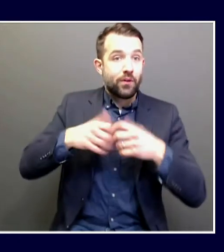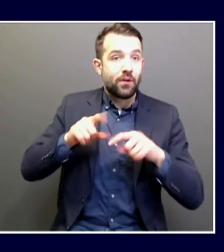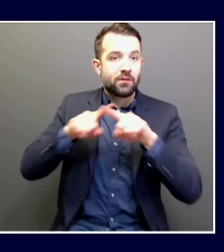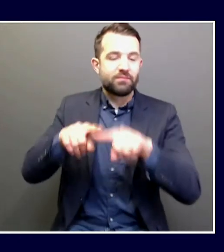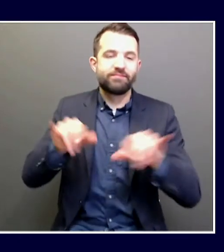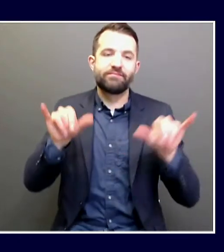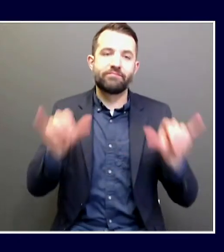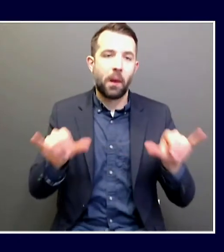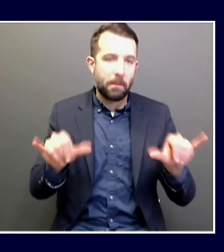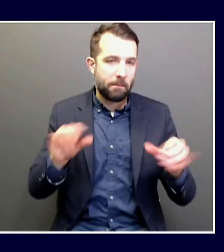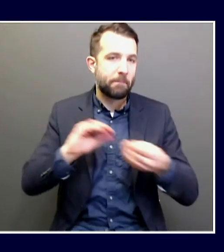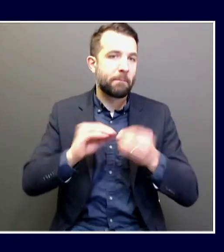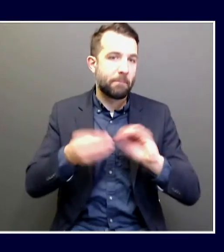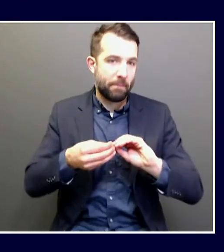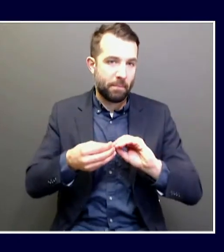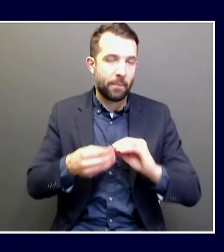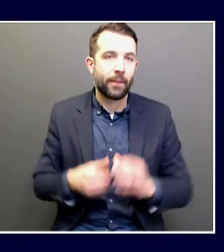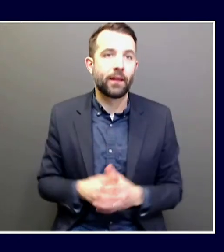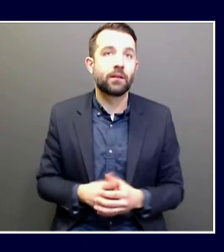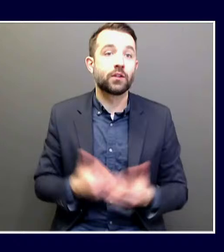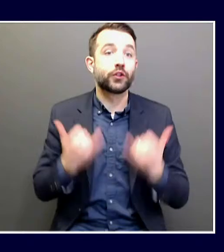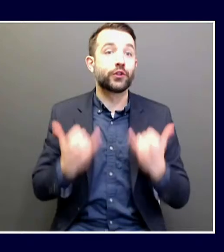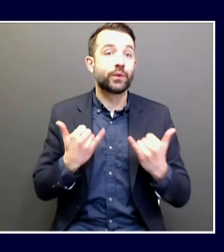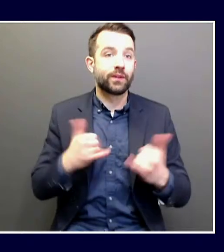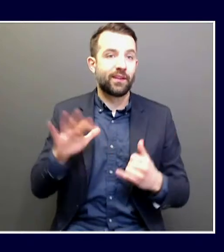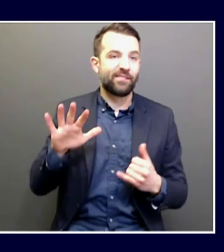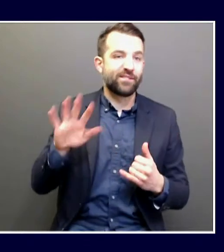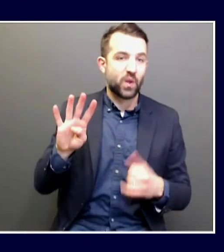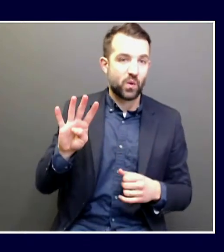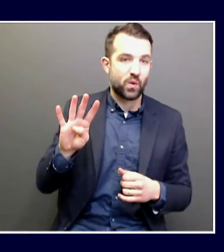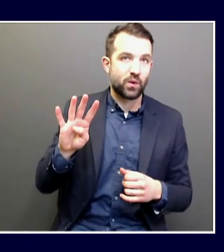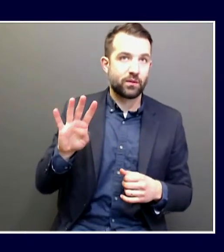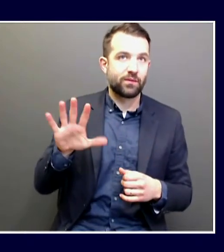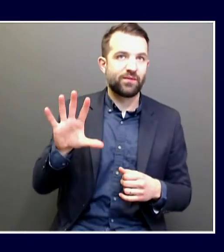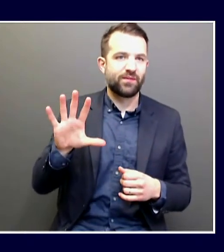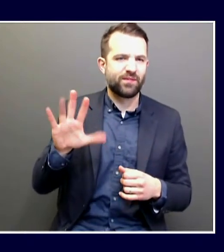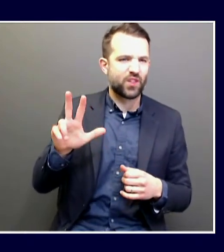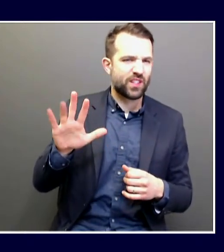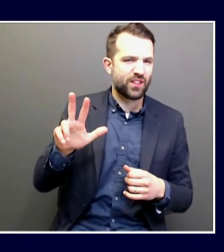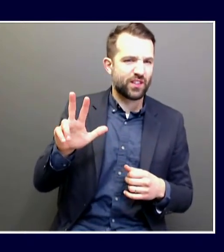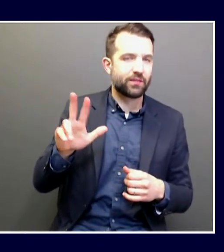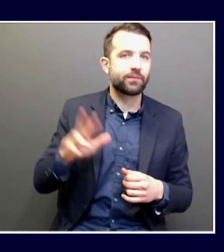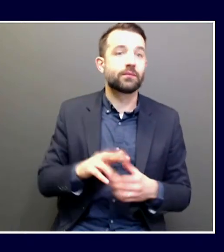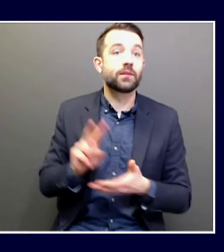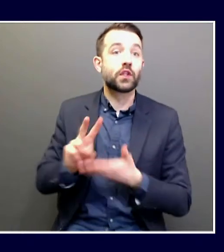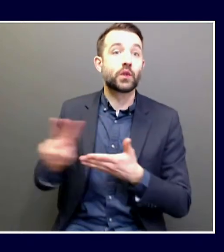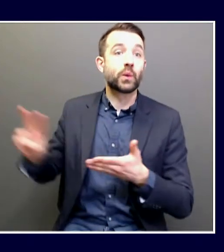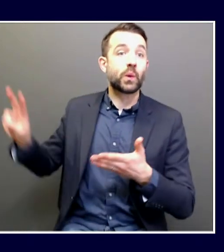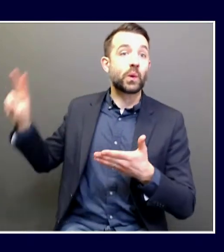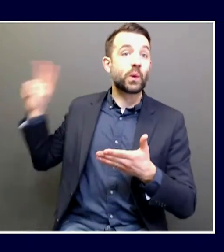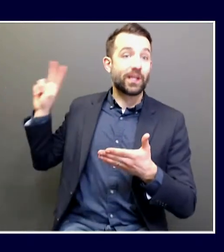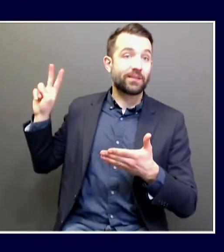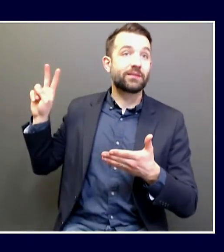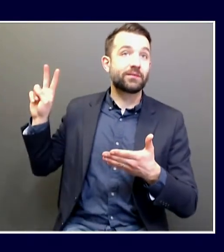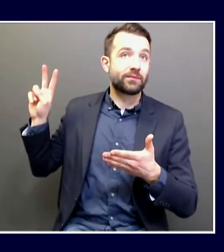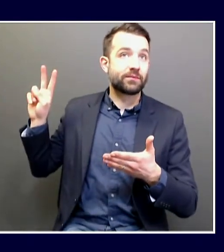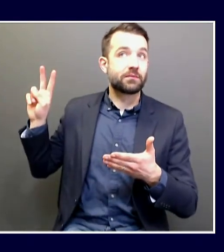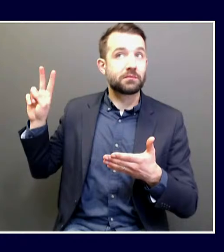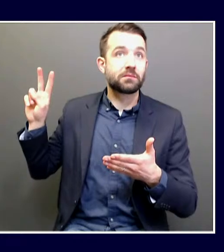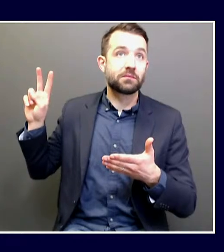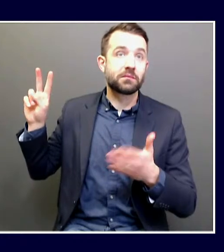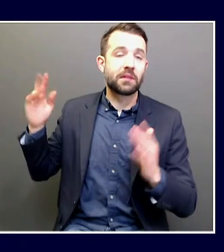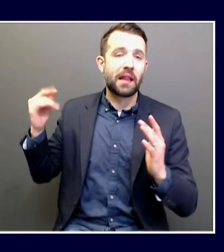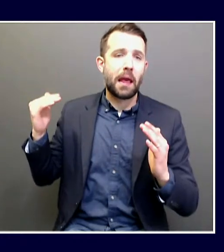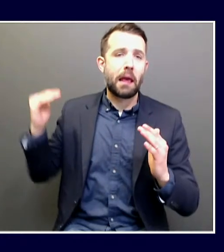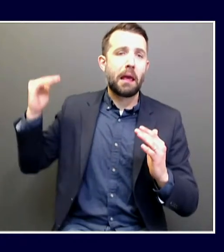now there are 53 people on a ventilator in Maine, whereas 2 weeks ago, one incubation period ago, that number stood